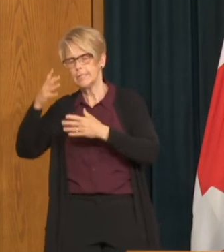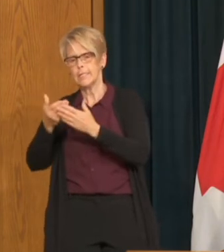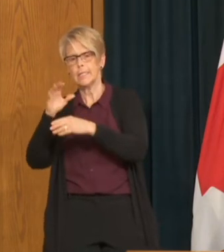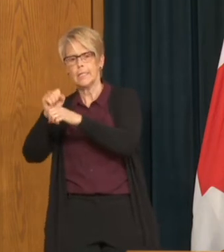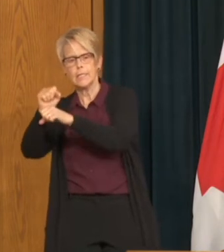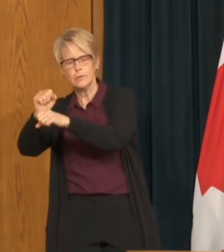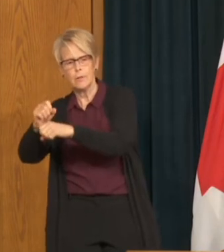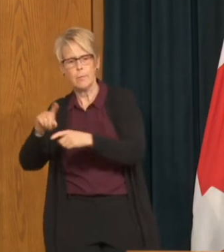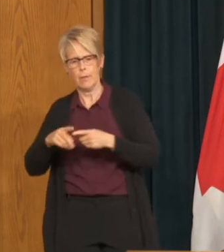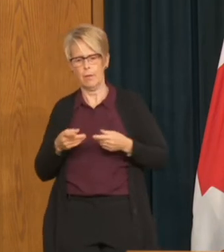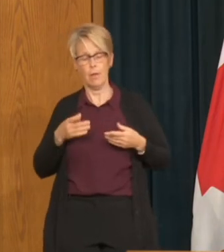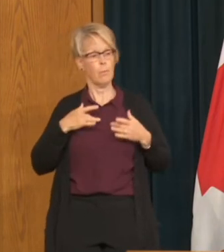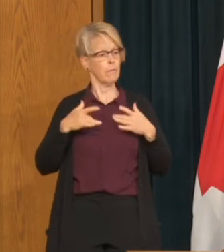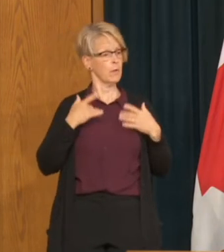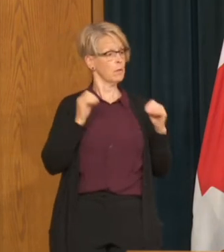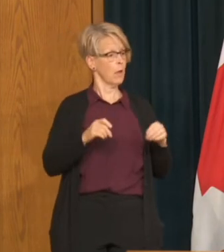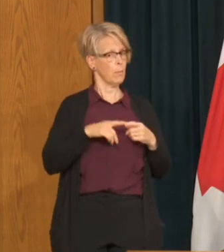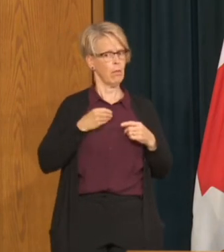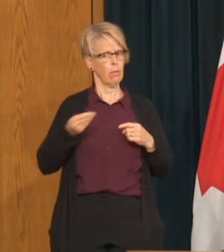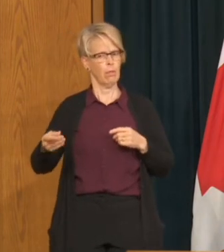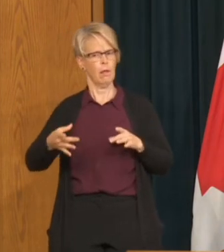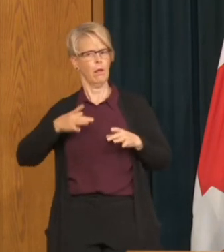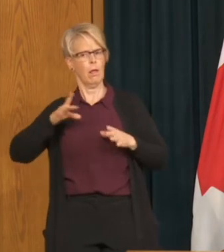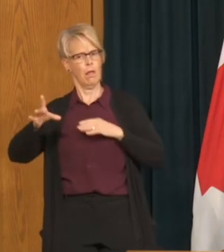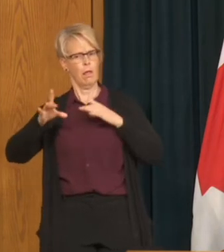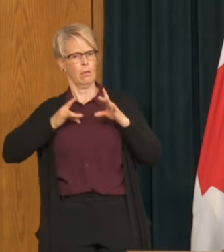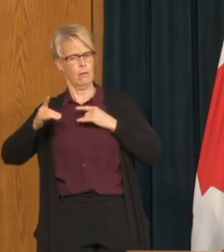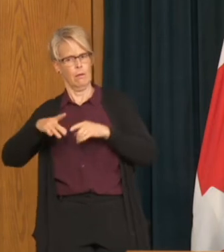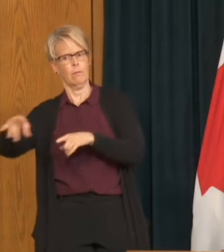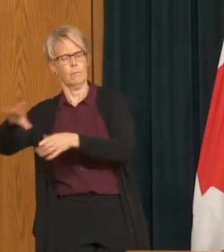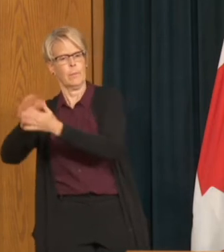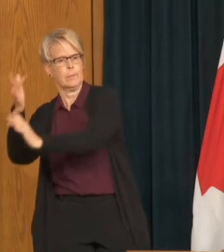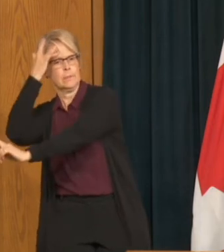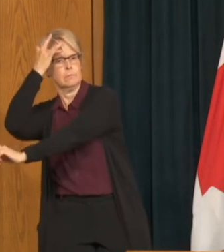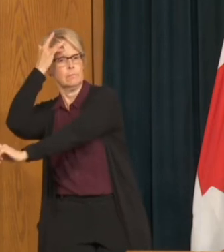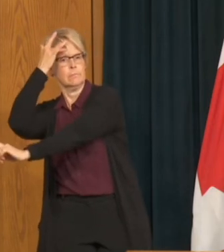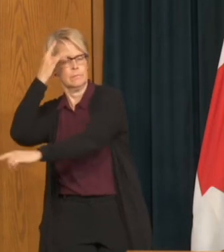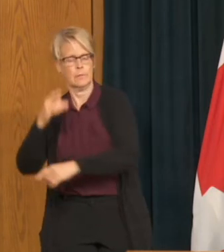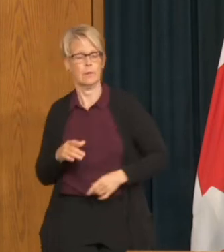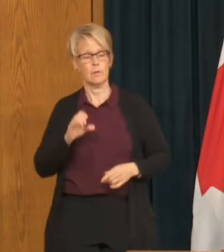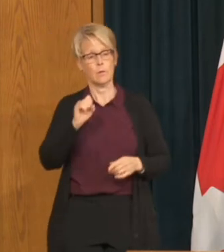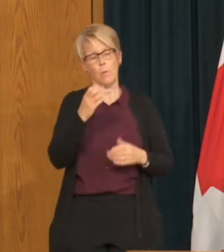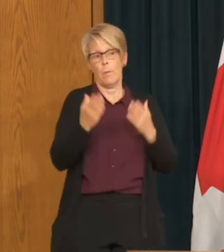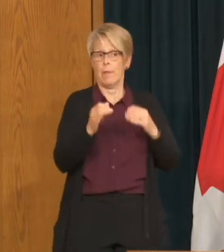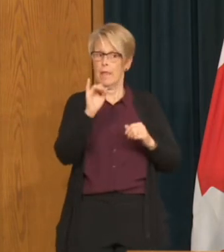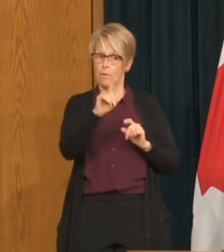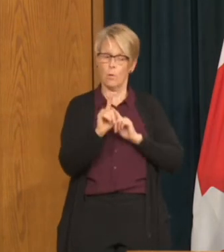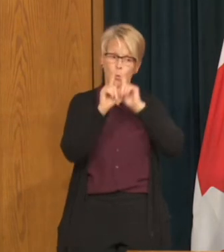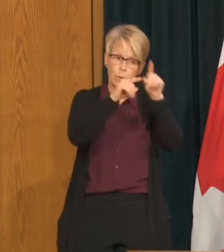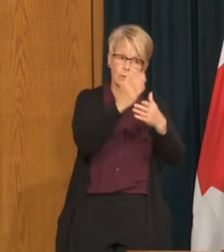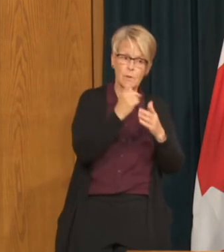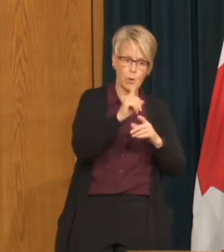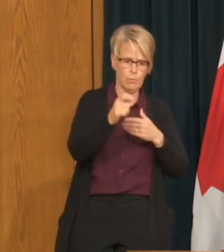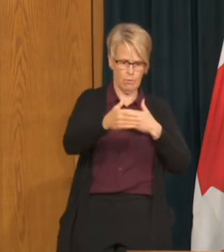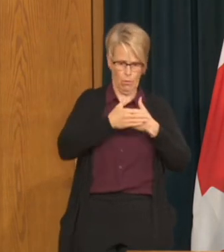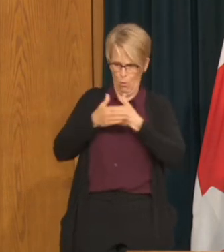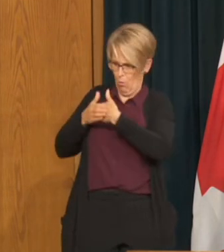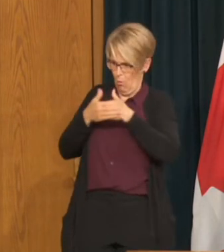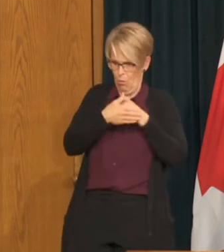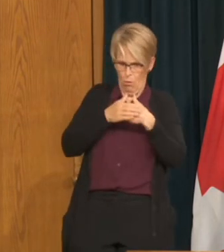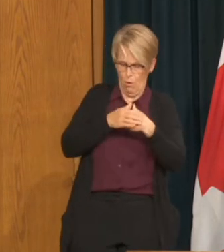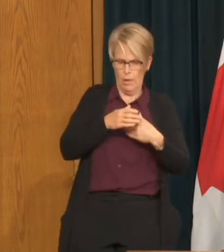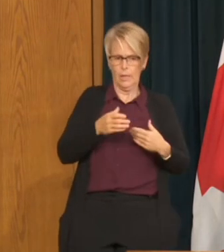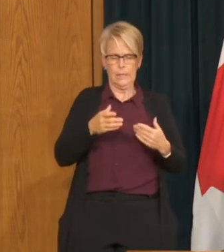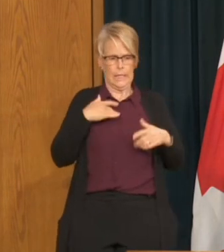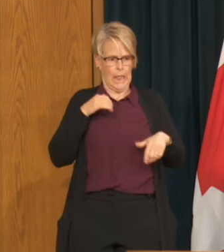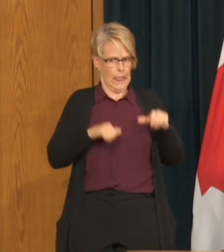people were at rallies or other events where they feel that they could not maintain physical distancing and want to get tested, testing